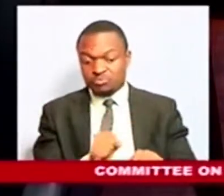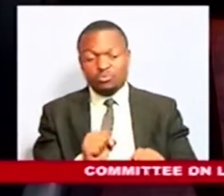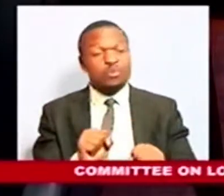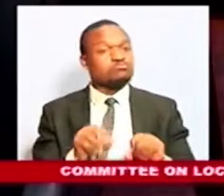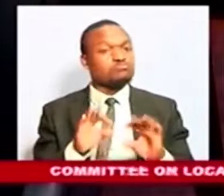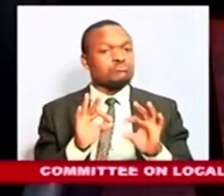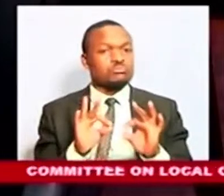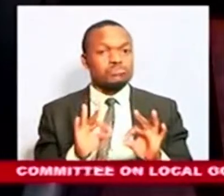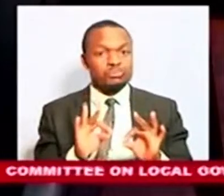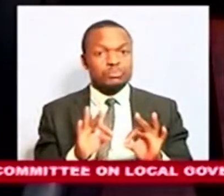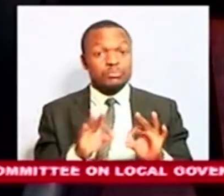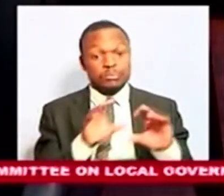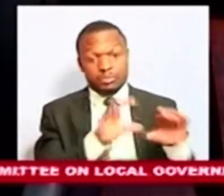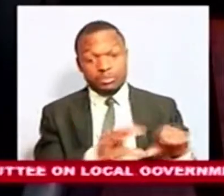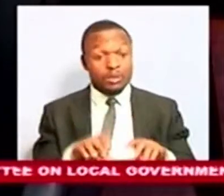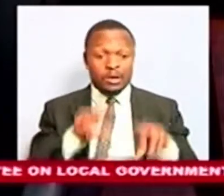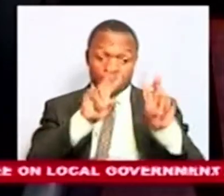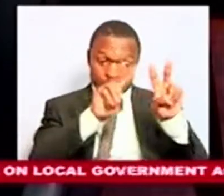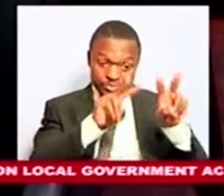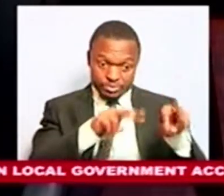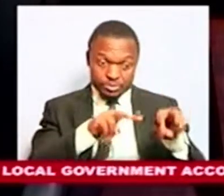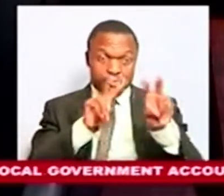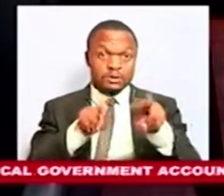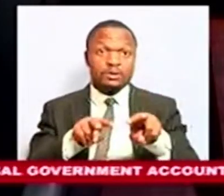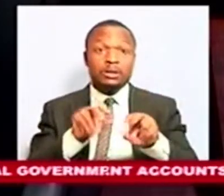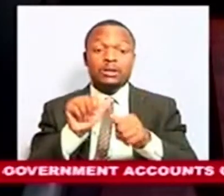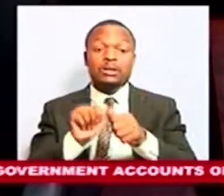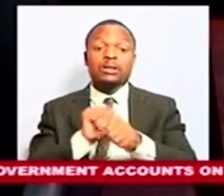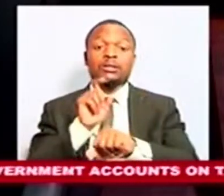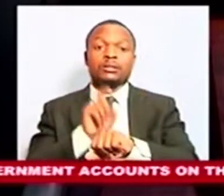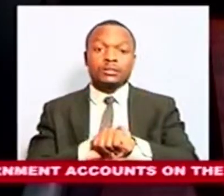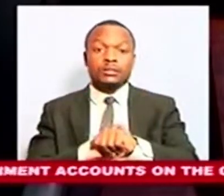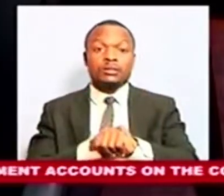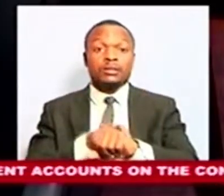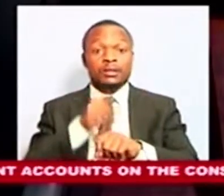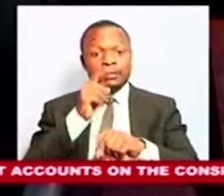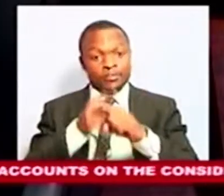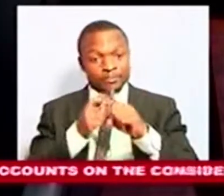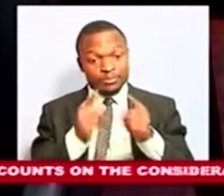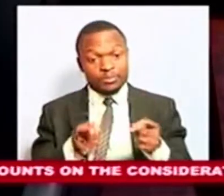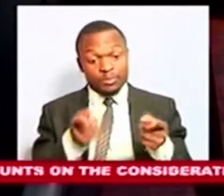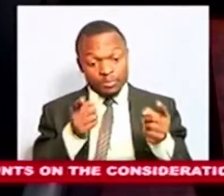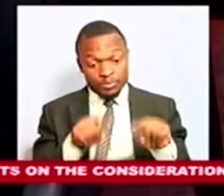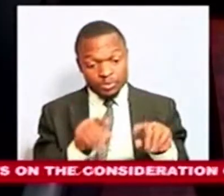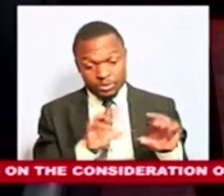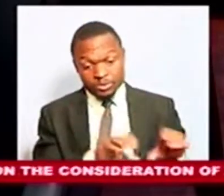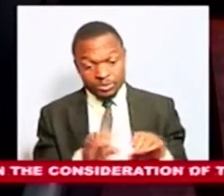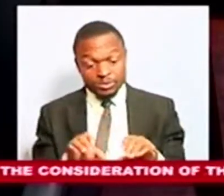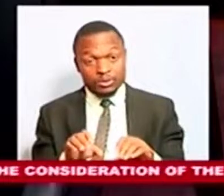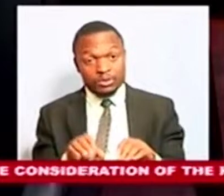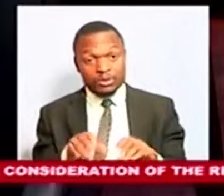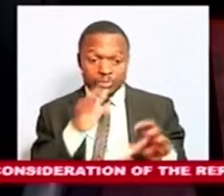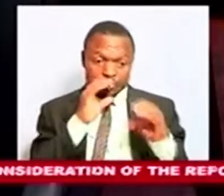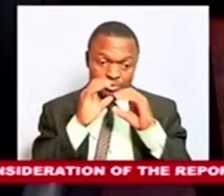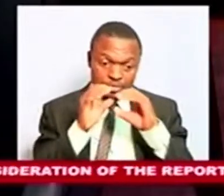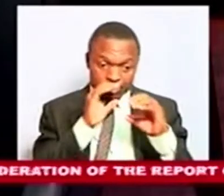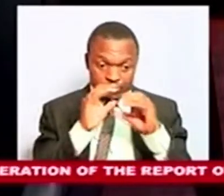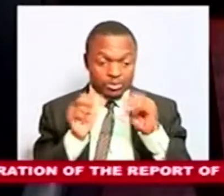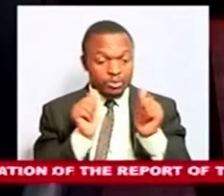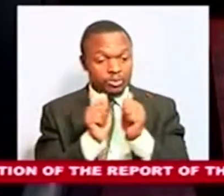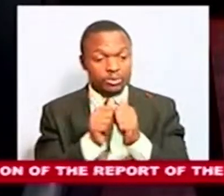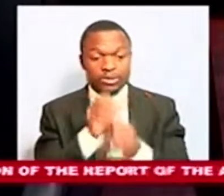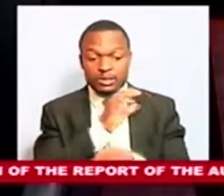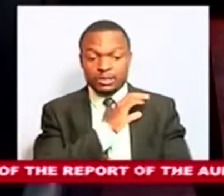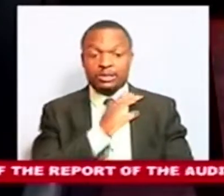we do the monitoring and evaluation every time. But, Chair, of course, when we do, and you communicate with the